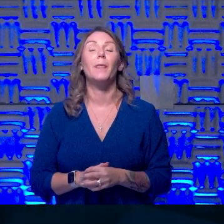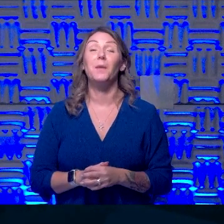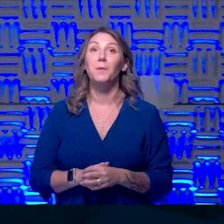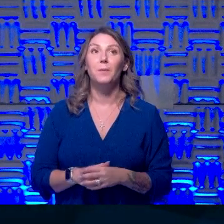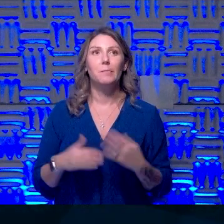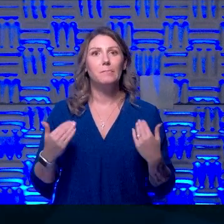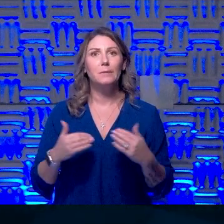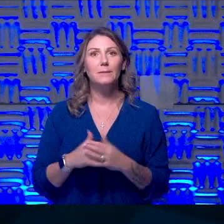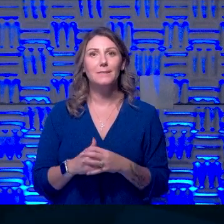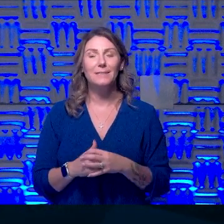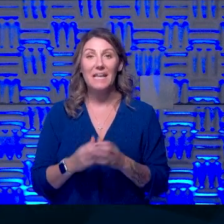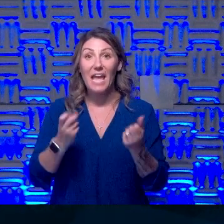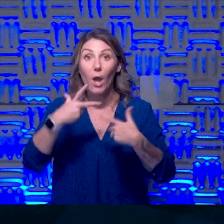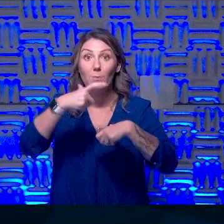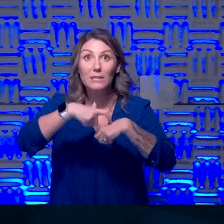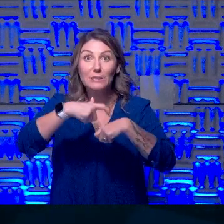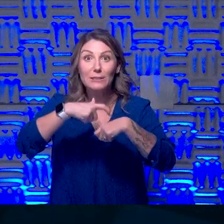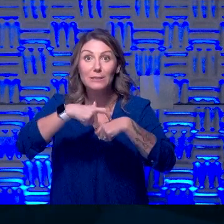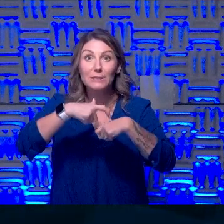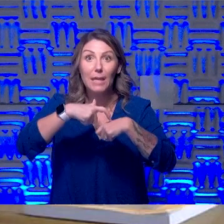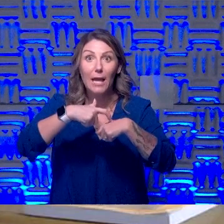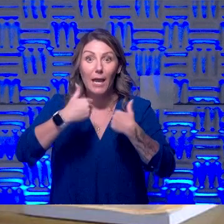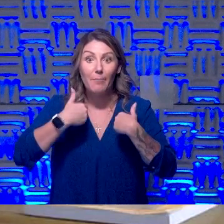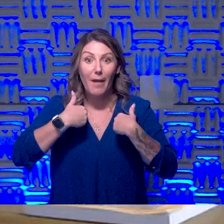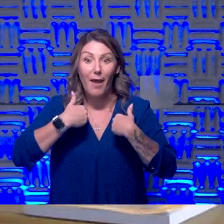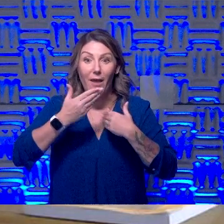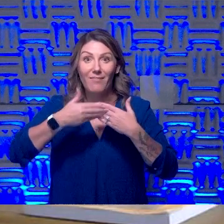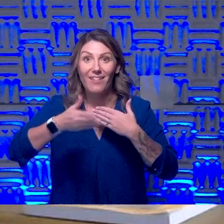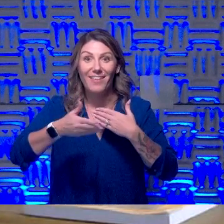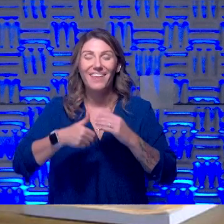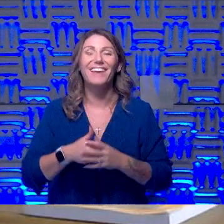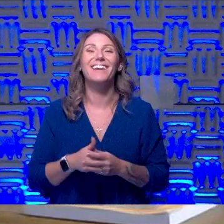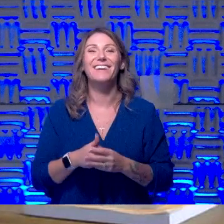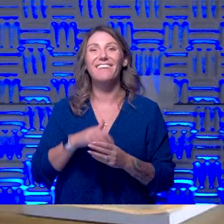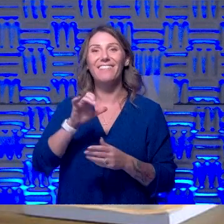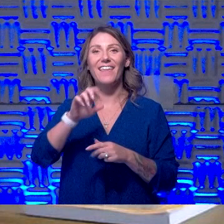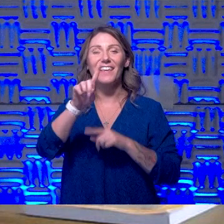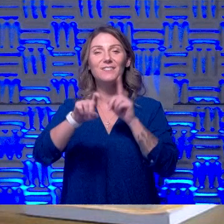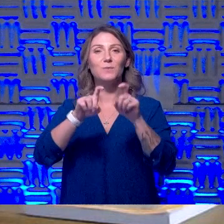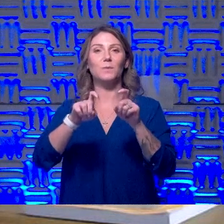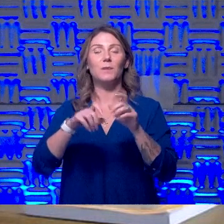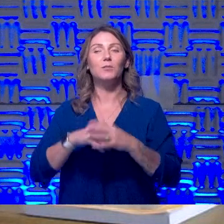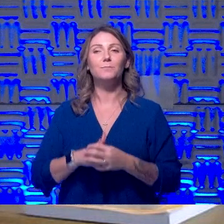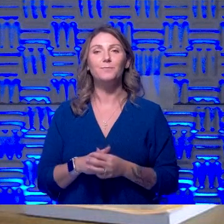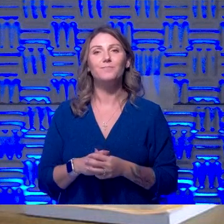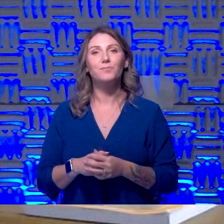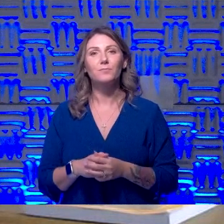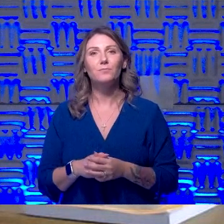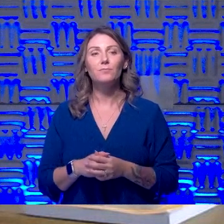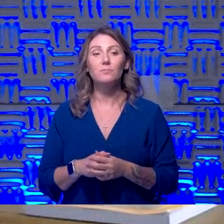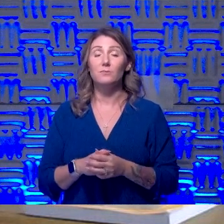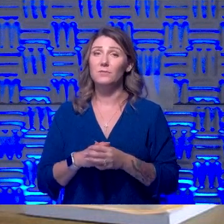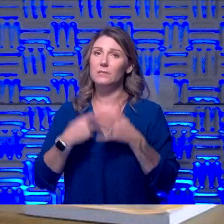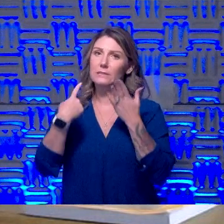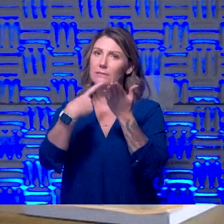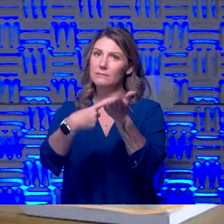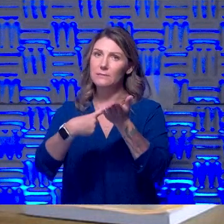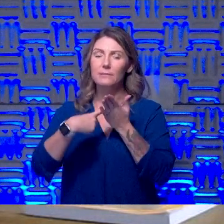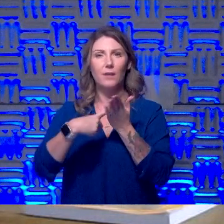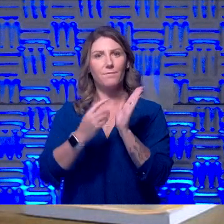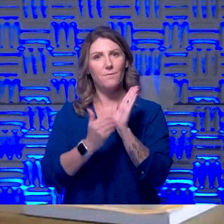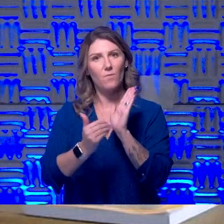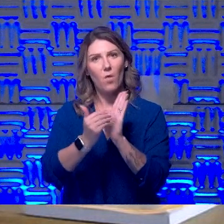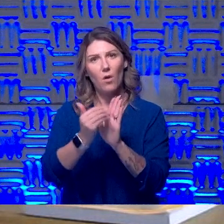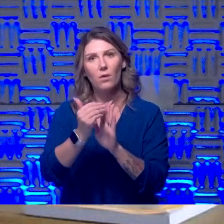Gosh, how much time do we have? This is a question that is talked about an awful lot right now,